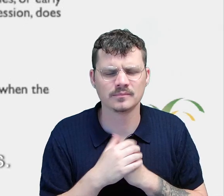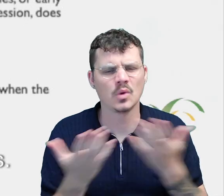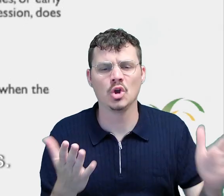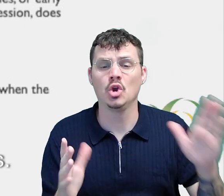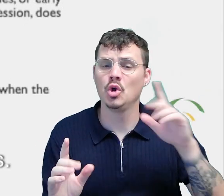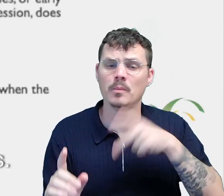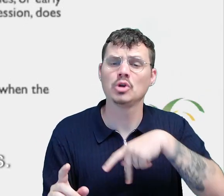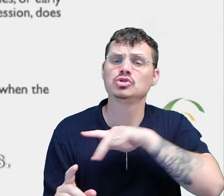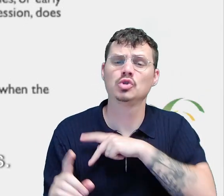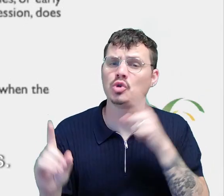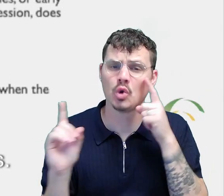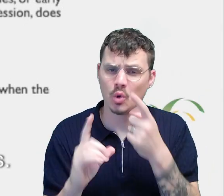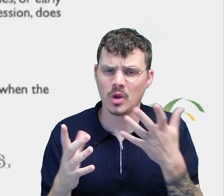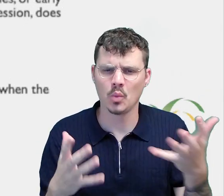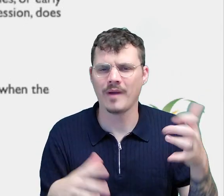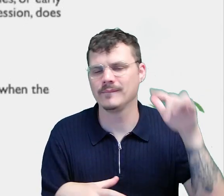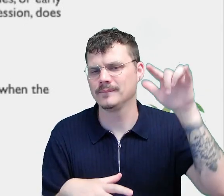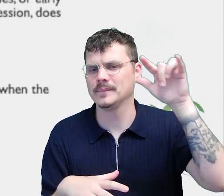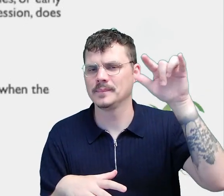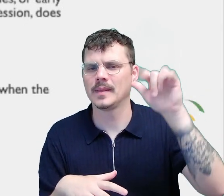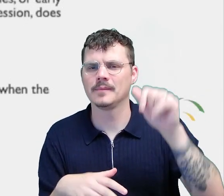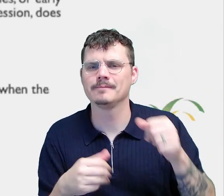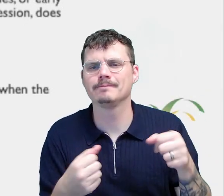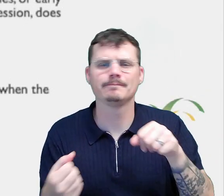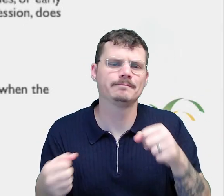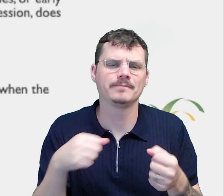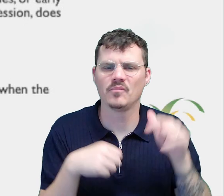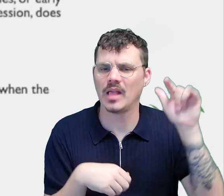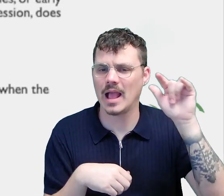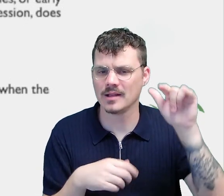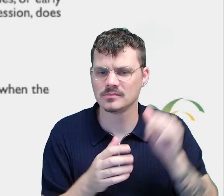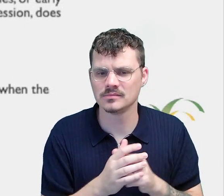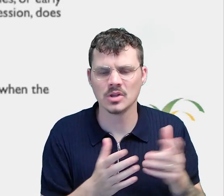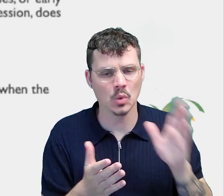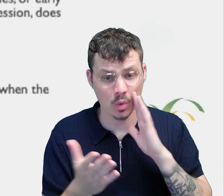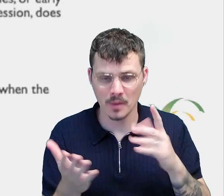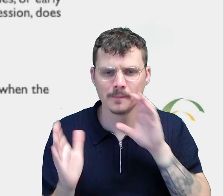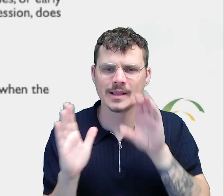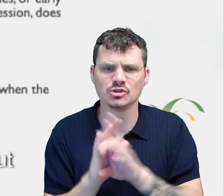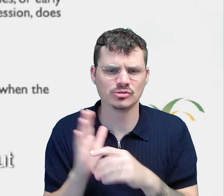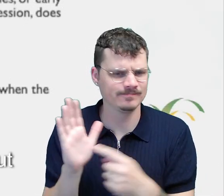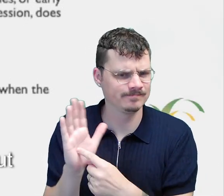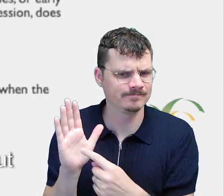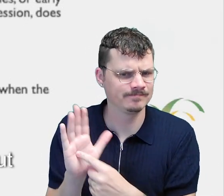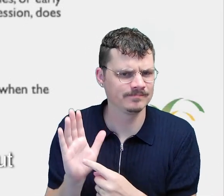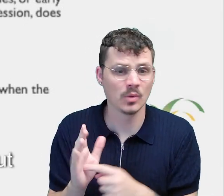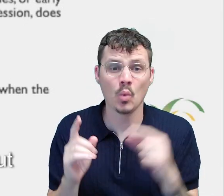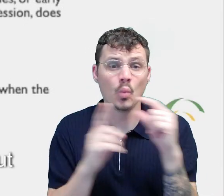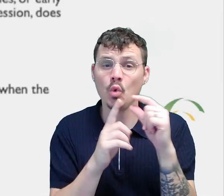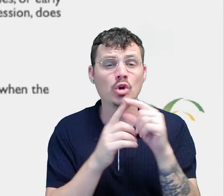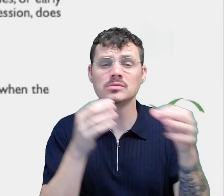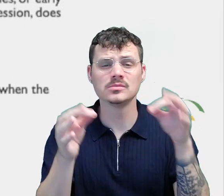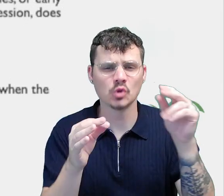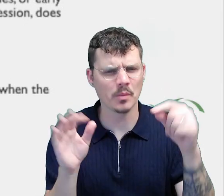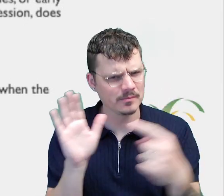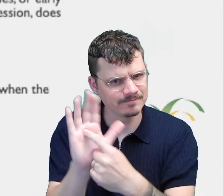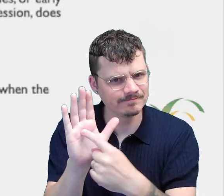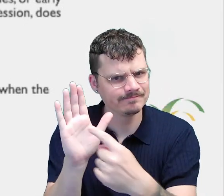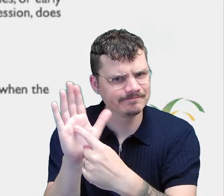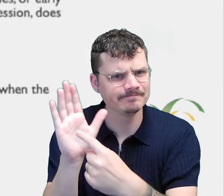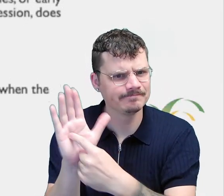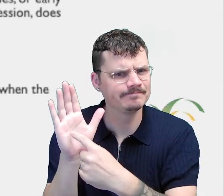His personal goal is to fly airplanes. He shows you this with pictures. He doesn't have the words for it, but that's what he shows